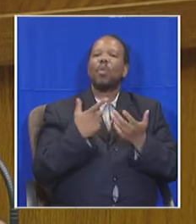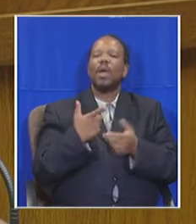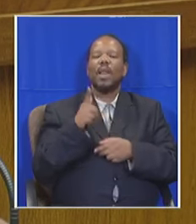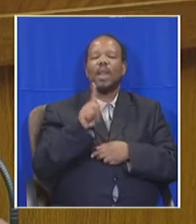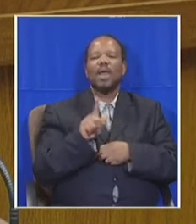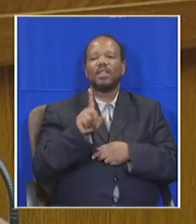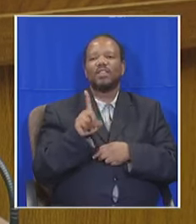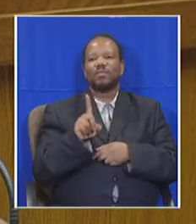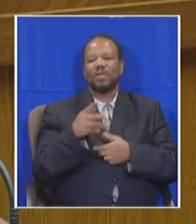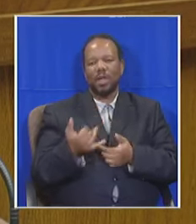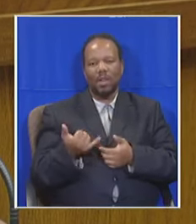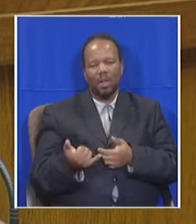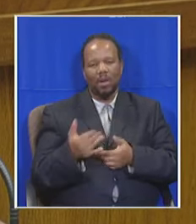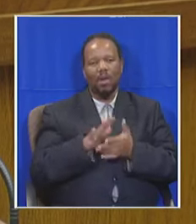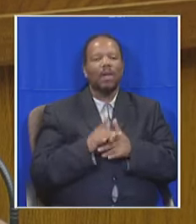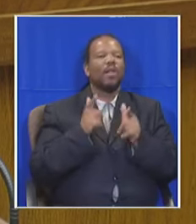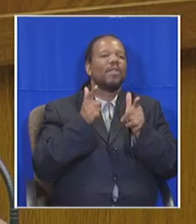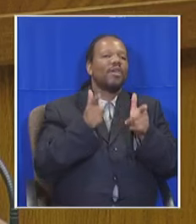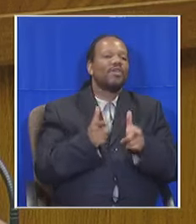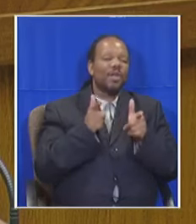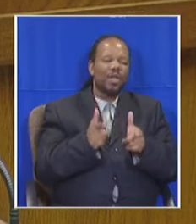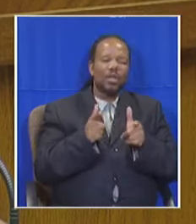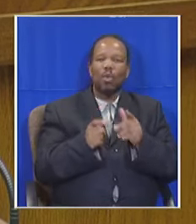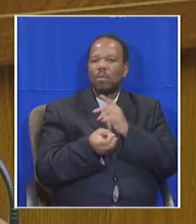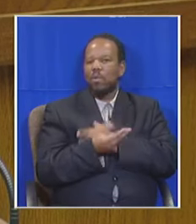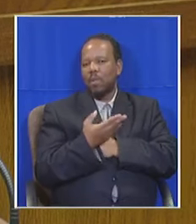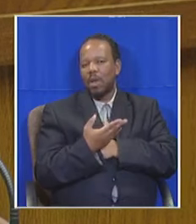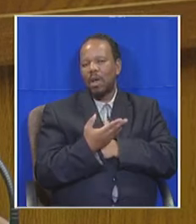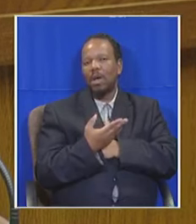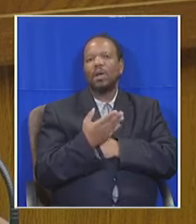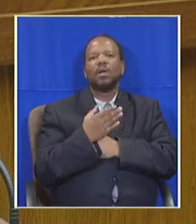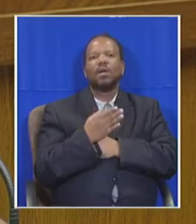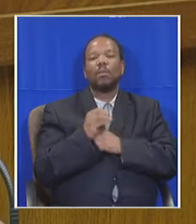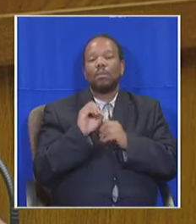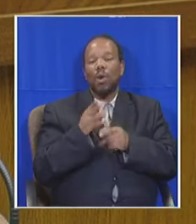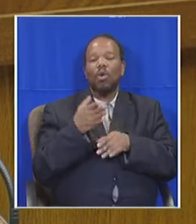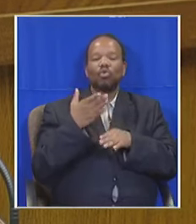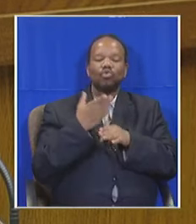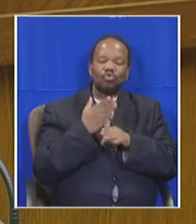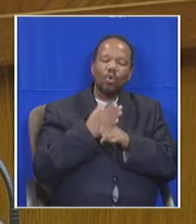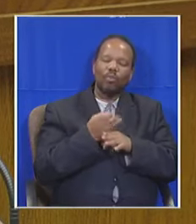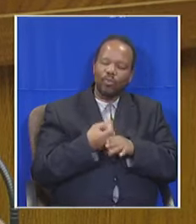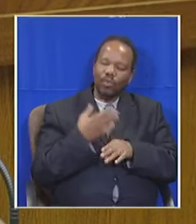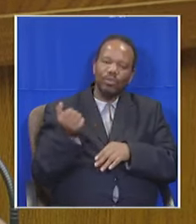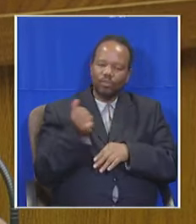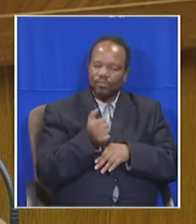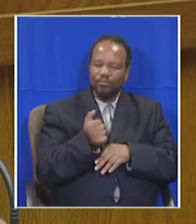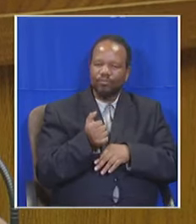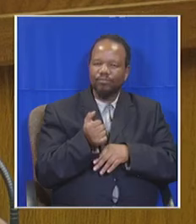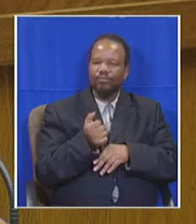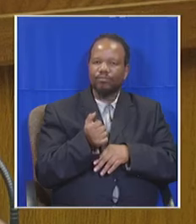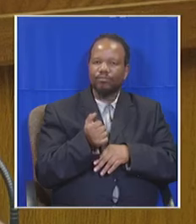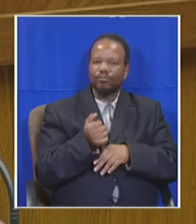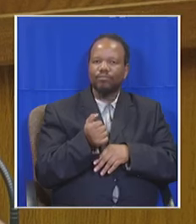the Motlot or rail corridor in Mpumalanga, which will unlock job opportunities among young people. The expansion of